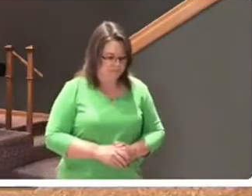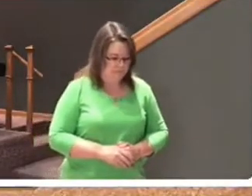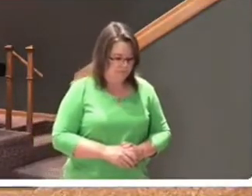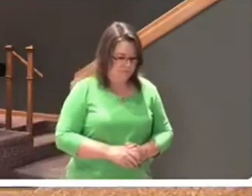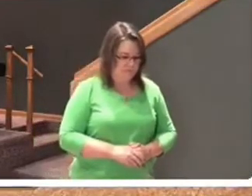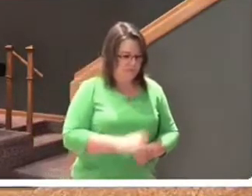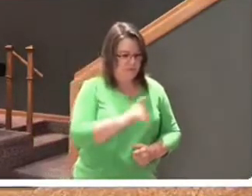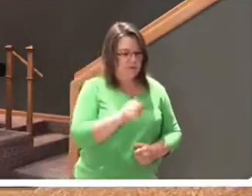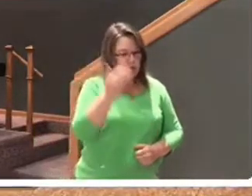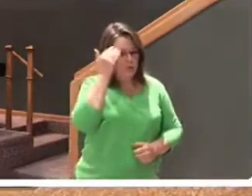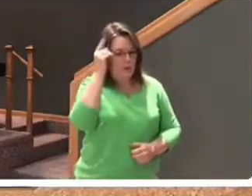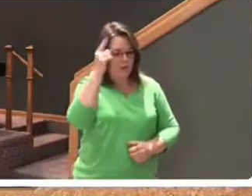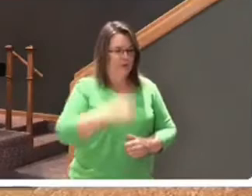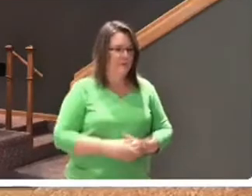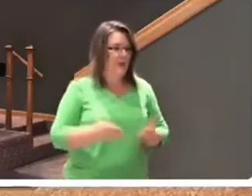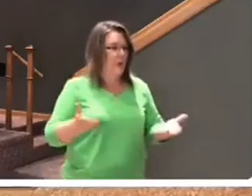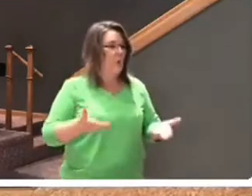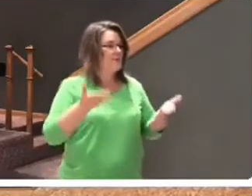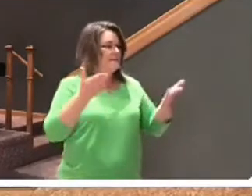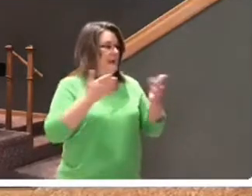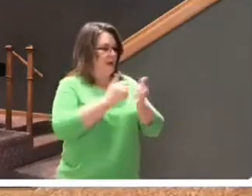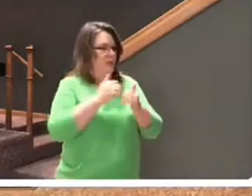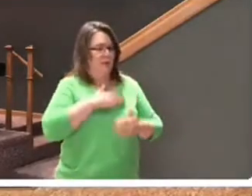Do you know Him? Would you stand with me?